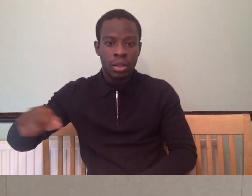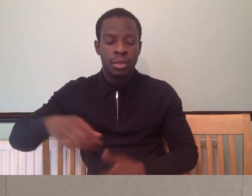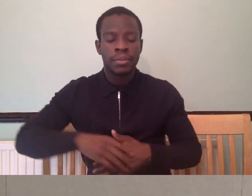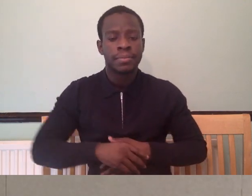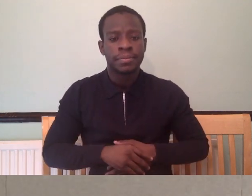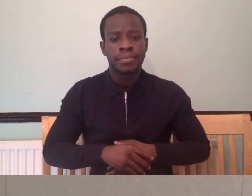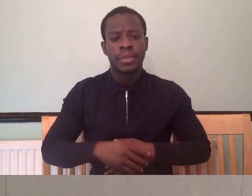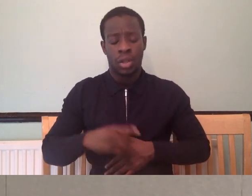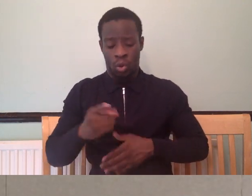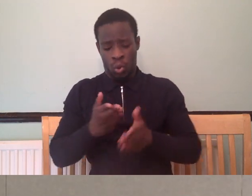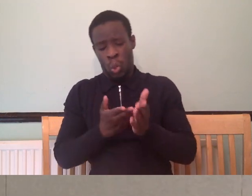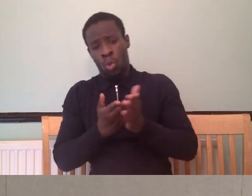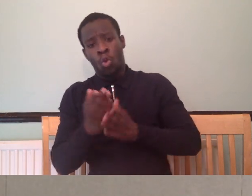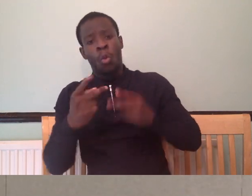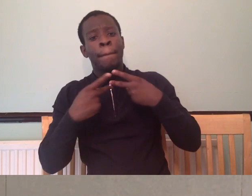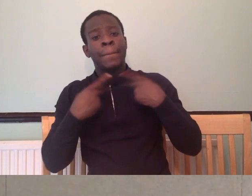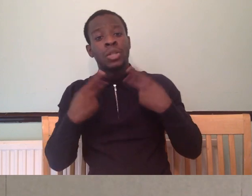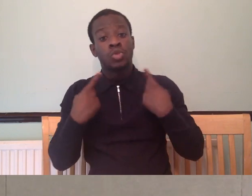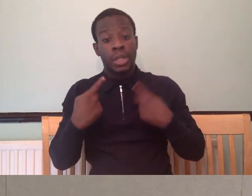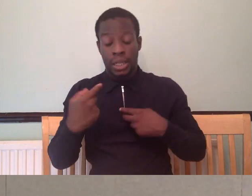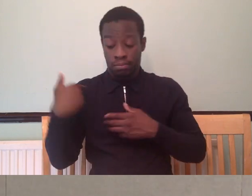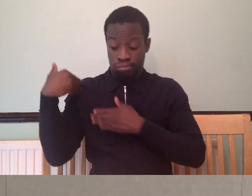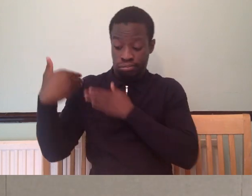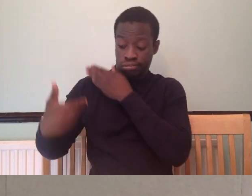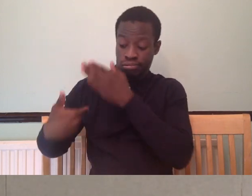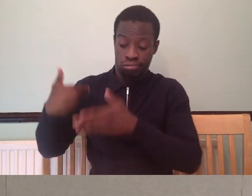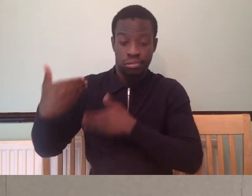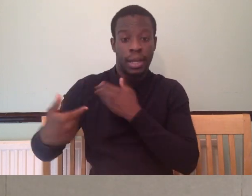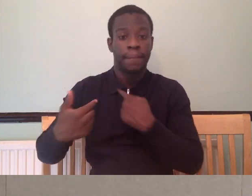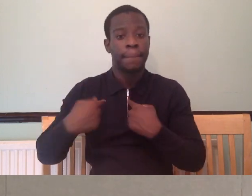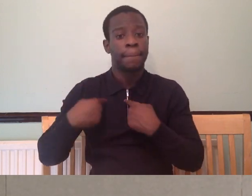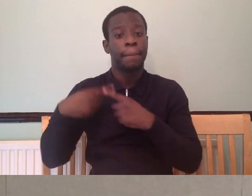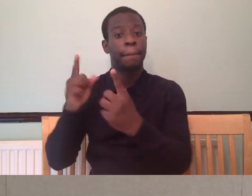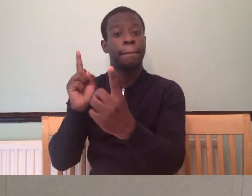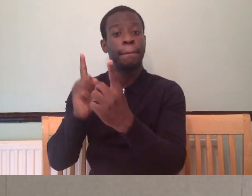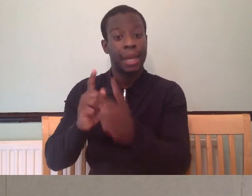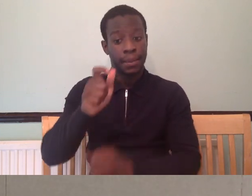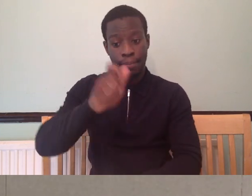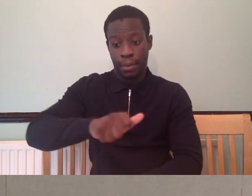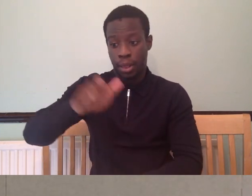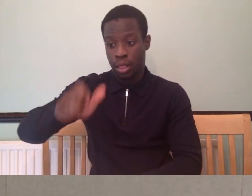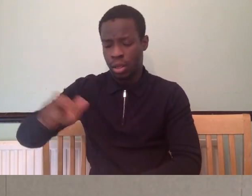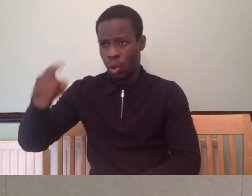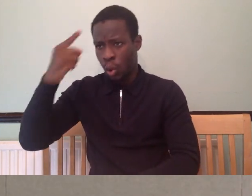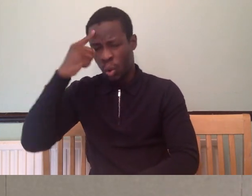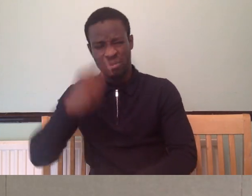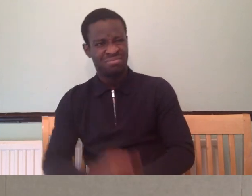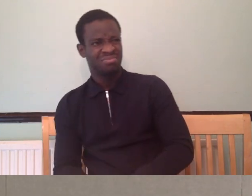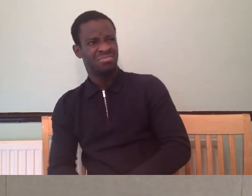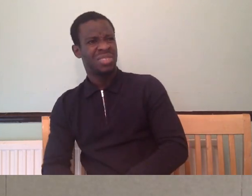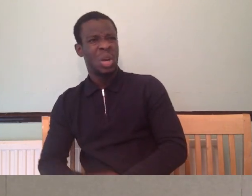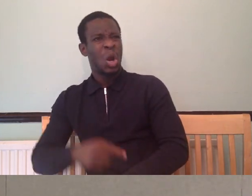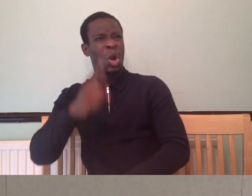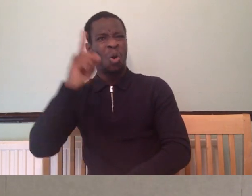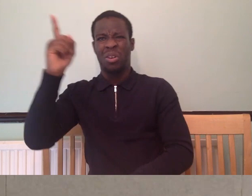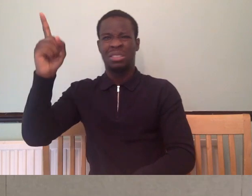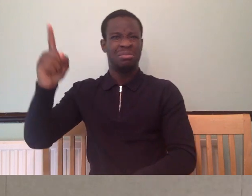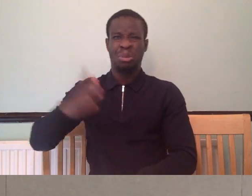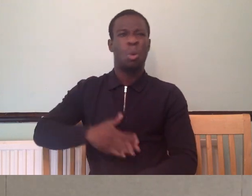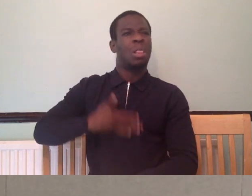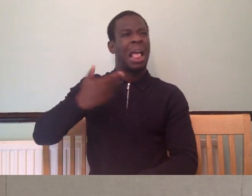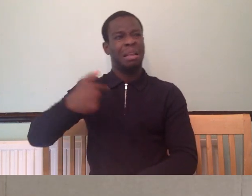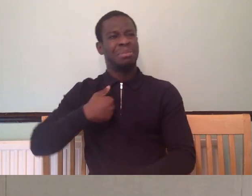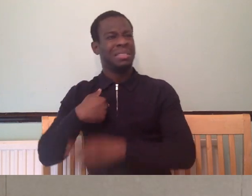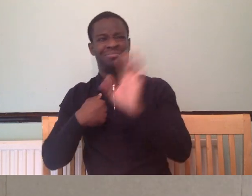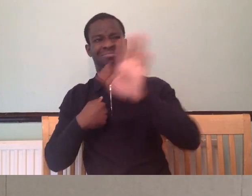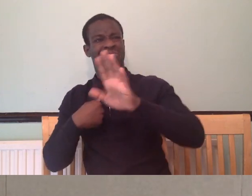ministry, I've met lots of folks who think that God has got it in for them, wants to harm them, wants the